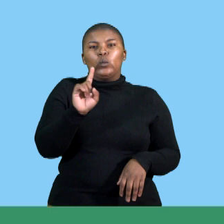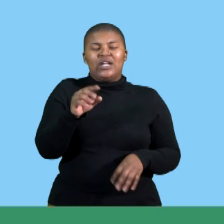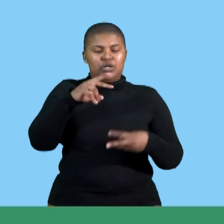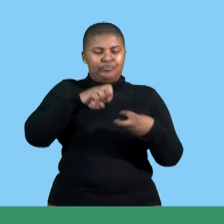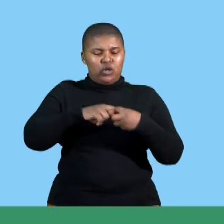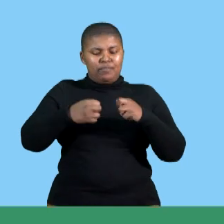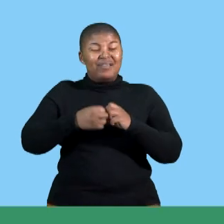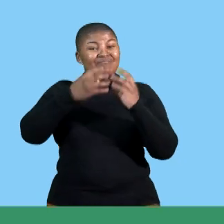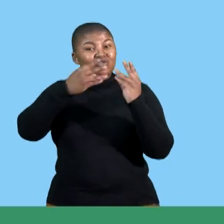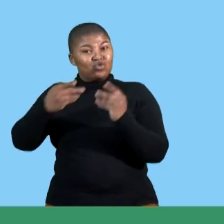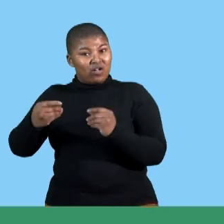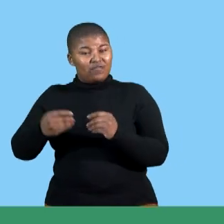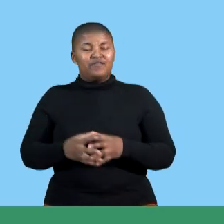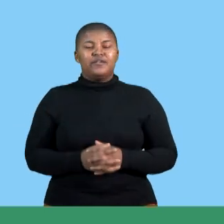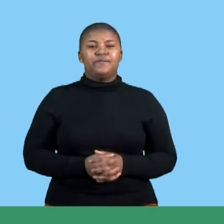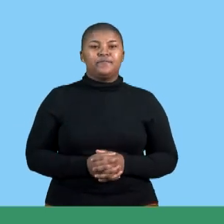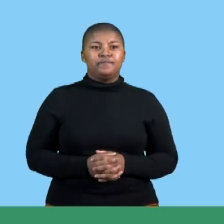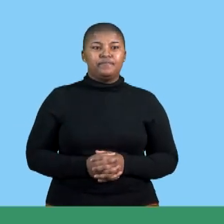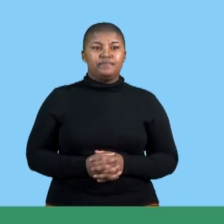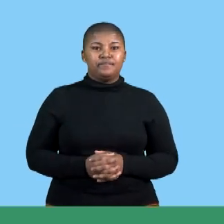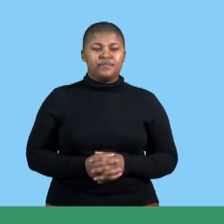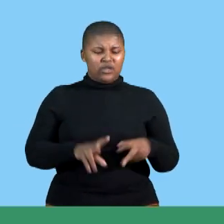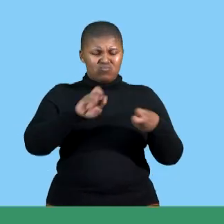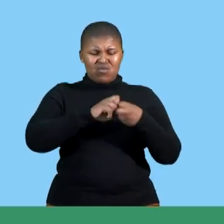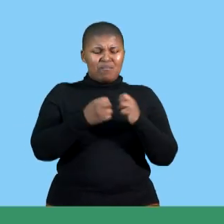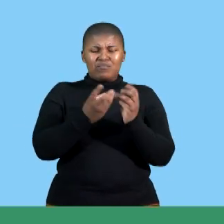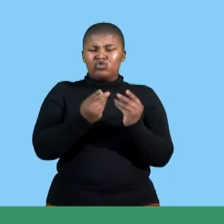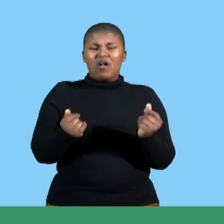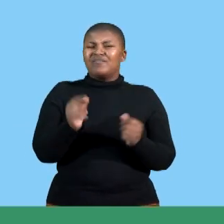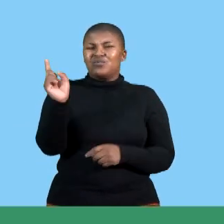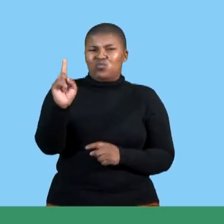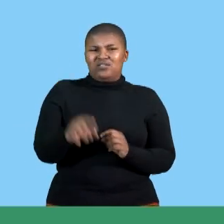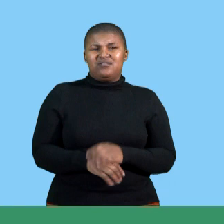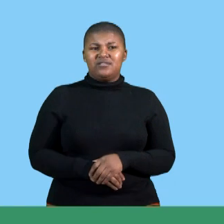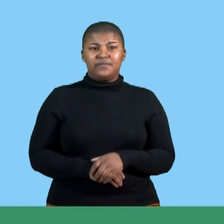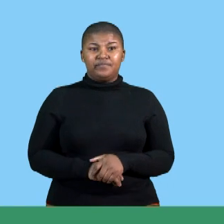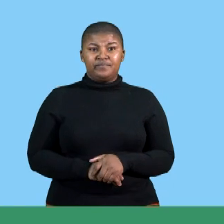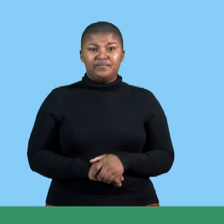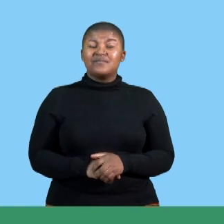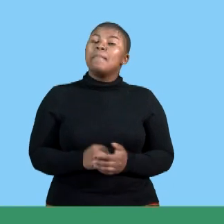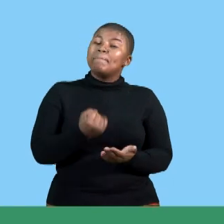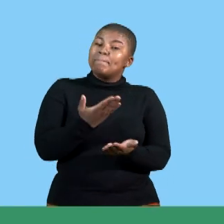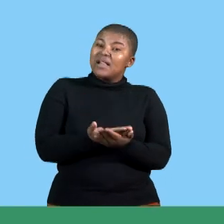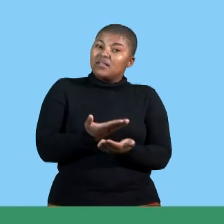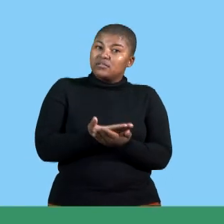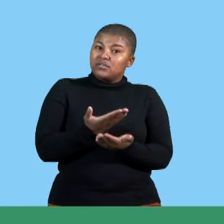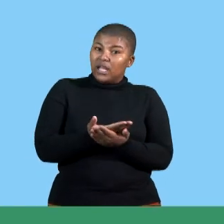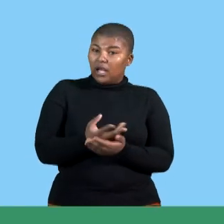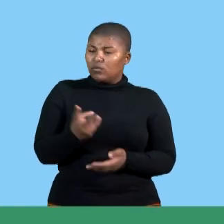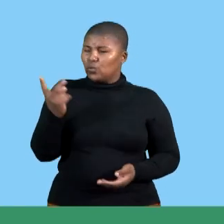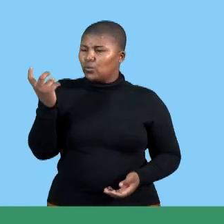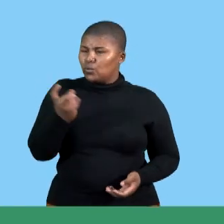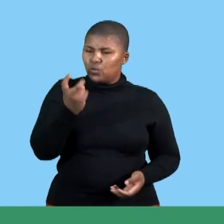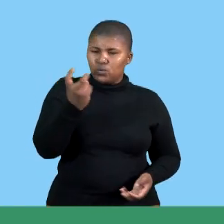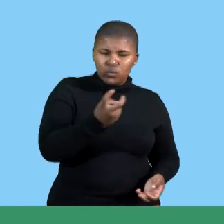the meaning of problem solving. Right, so what is problem solving? It is the ability to